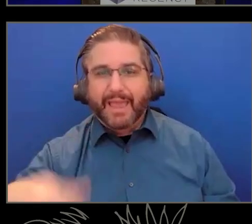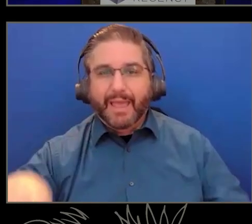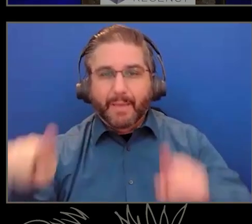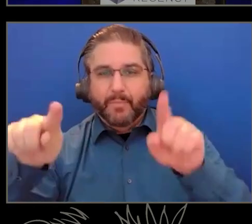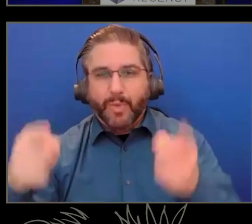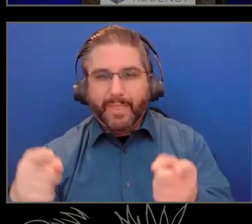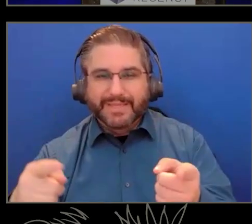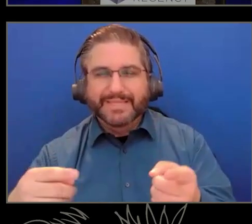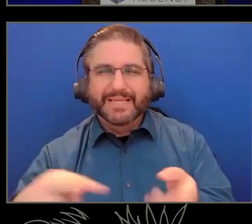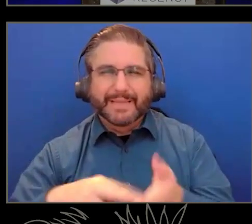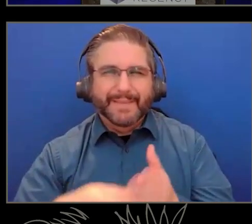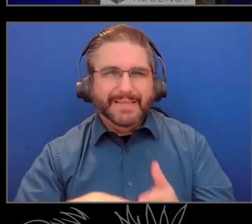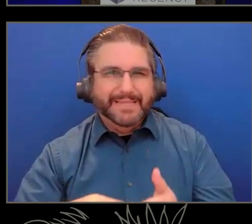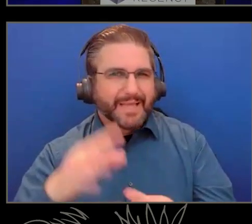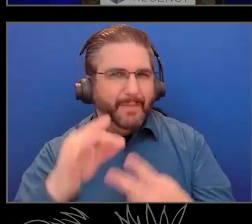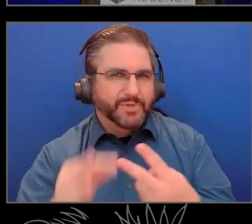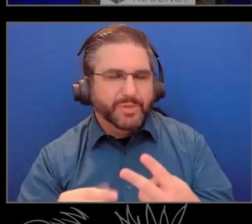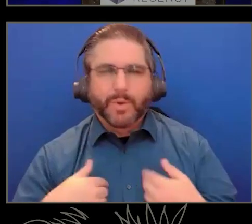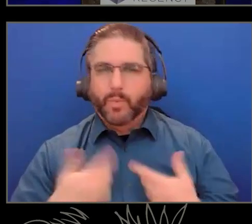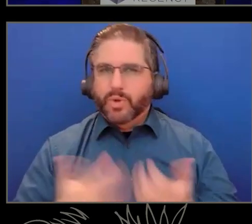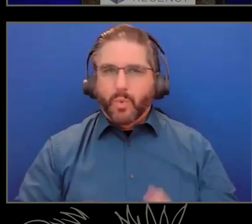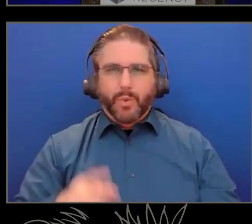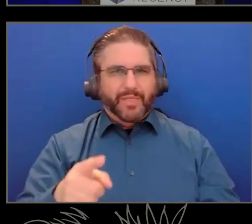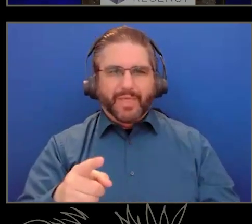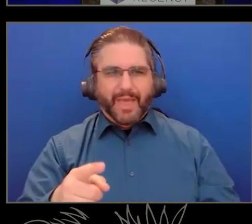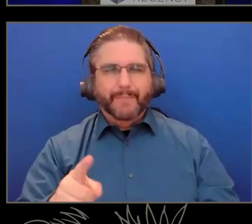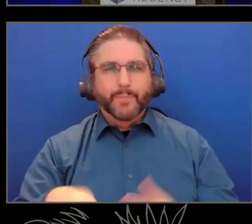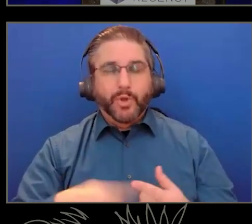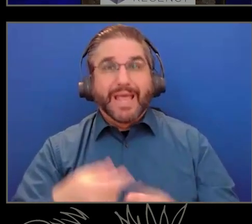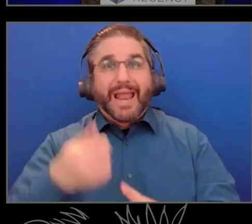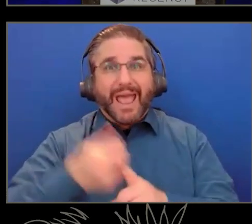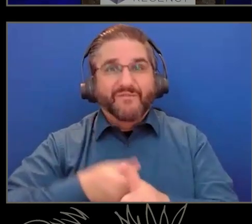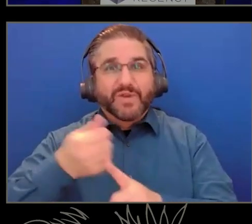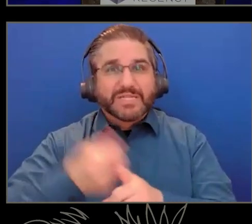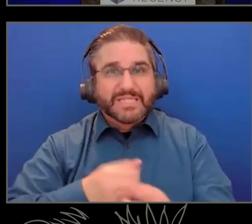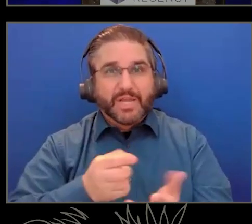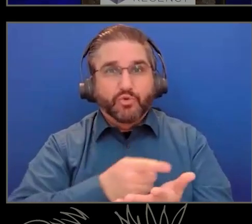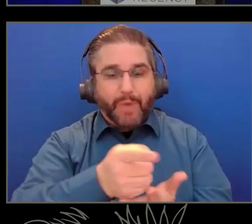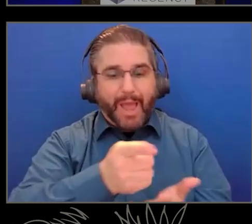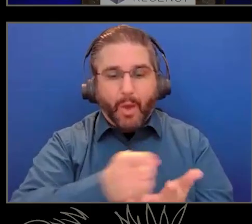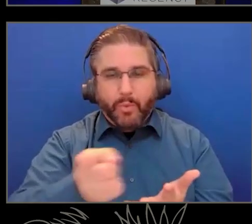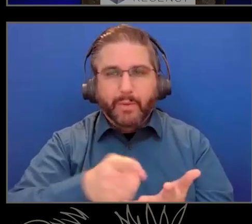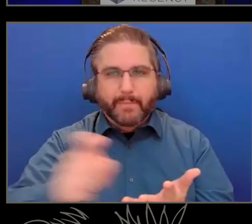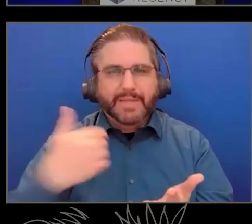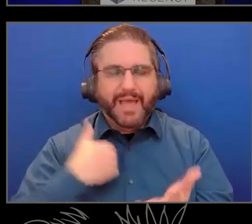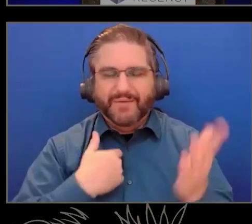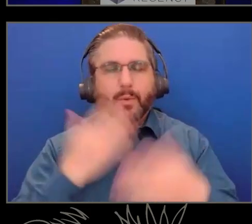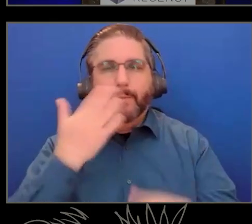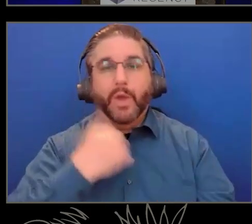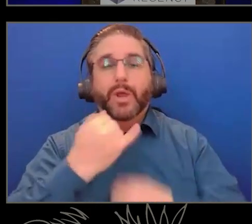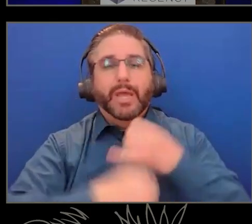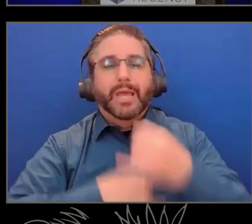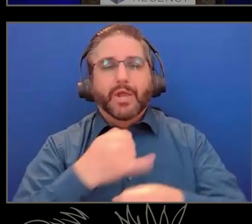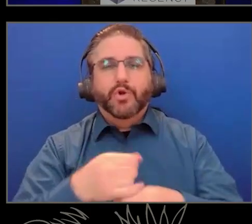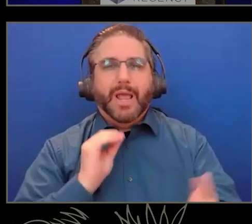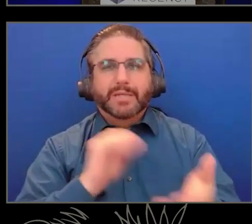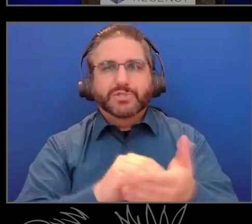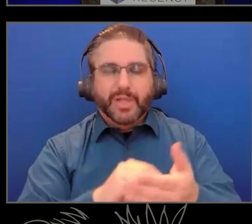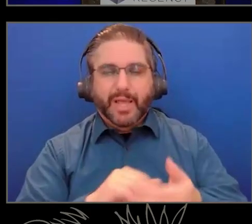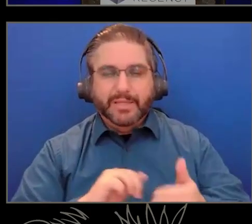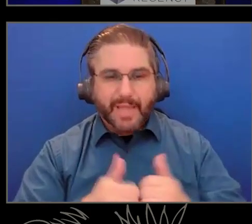optional, but we don't want to do that because then we have to do it on every single route. So let's say we're going to start just by internationalizing these. So what we can do